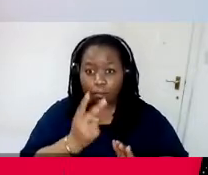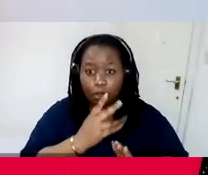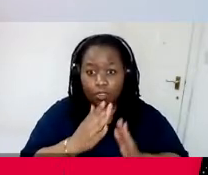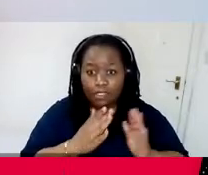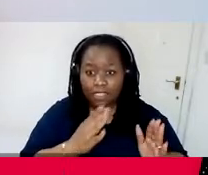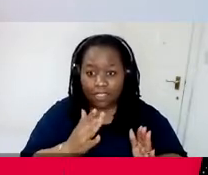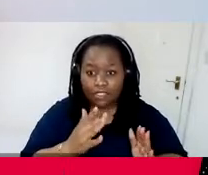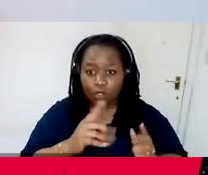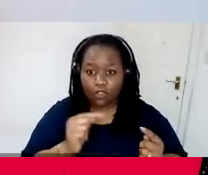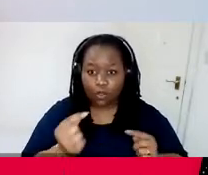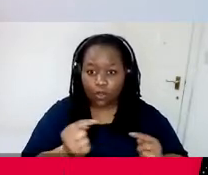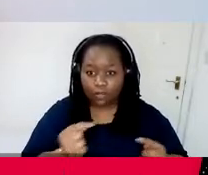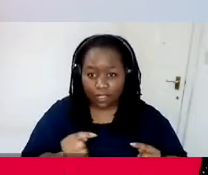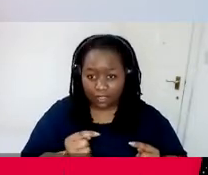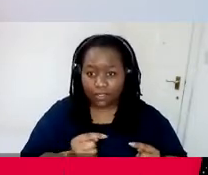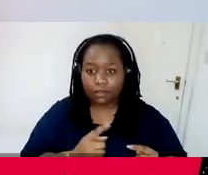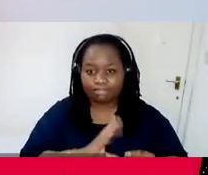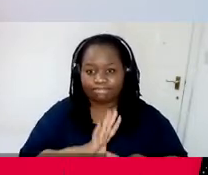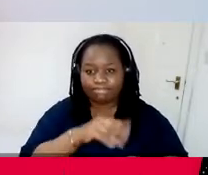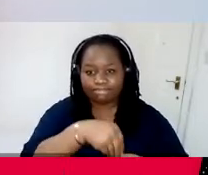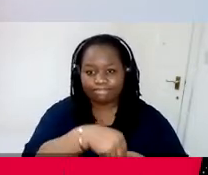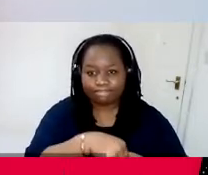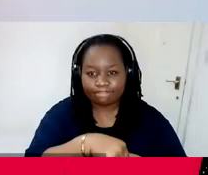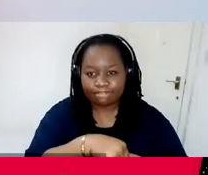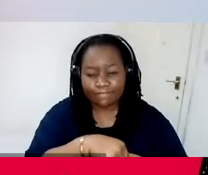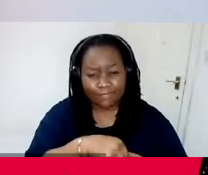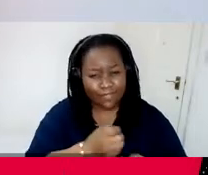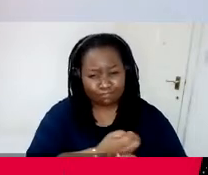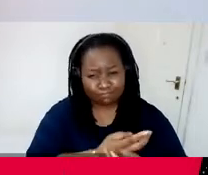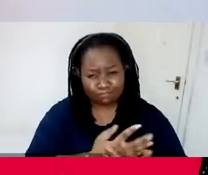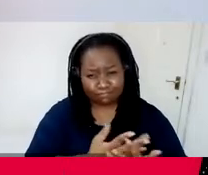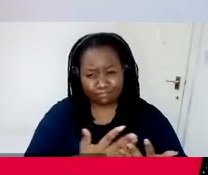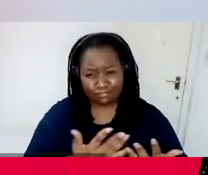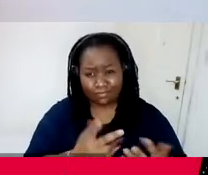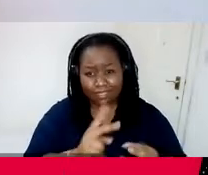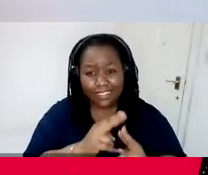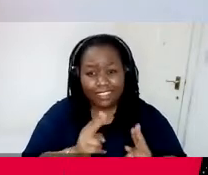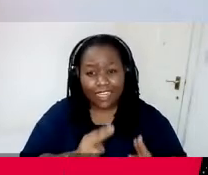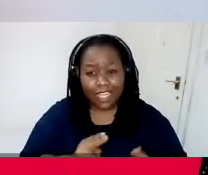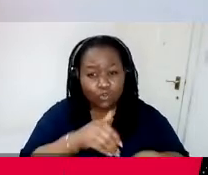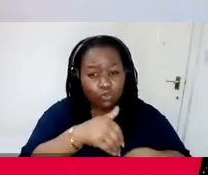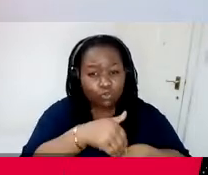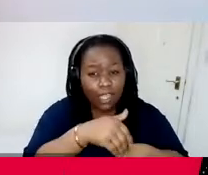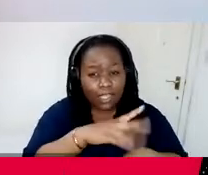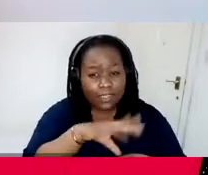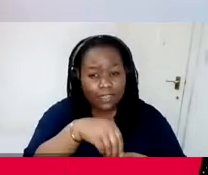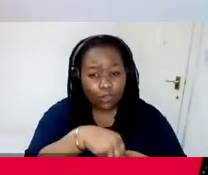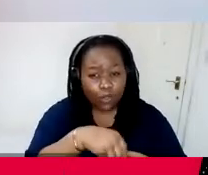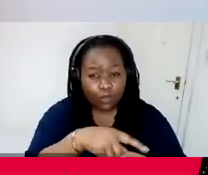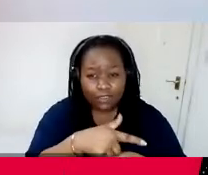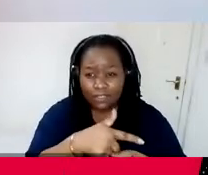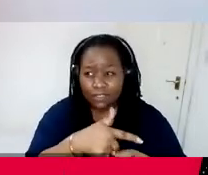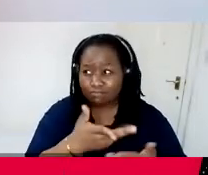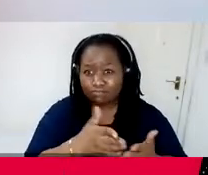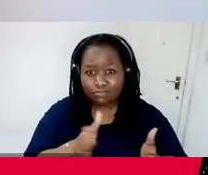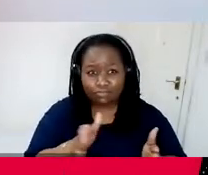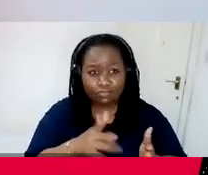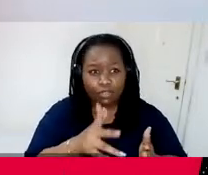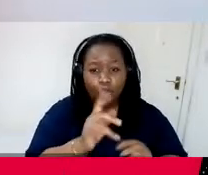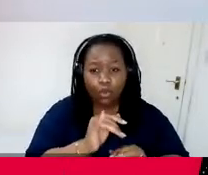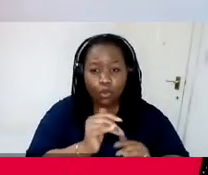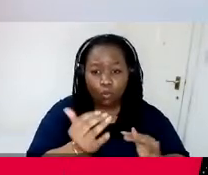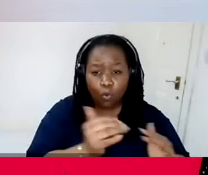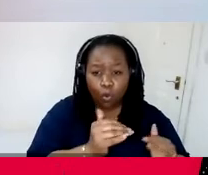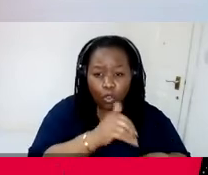the conflict are implicated in a host of potential international crimes, ranging from war crimes to